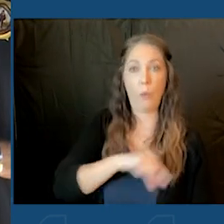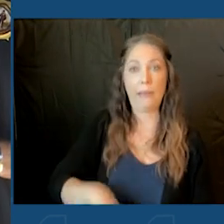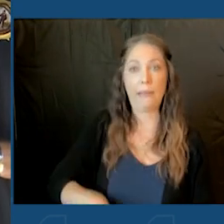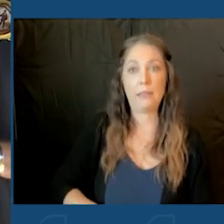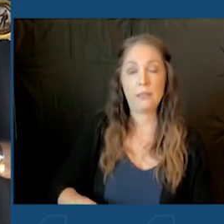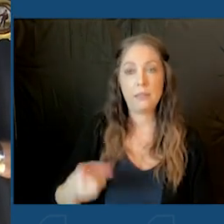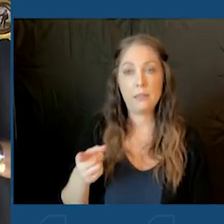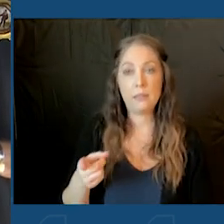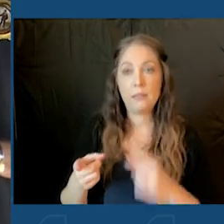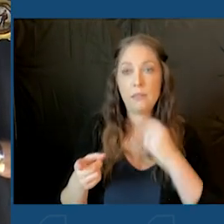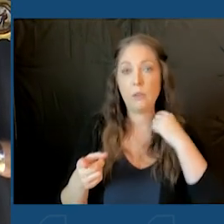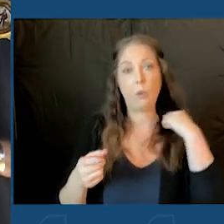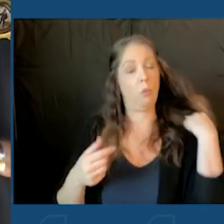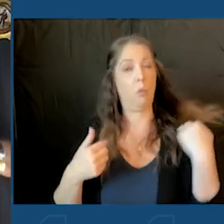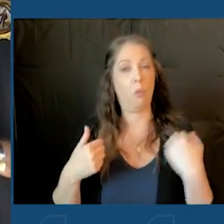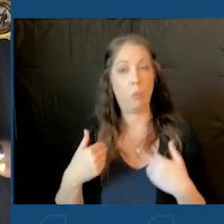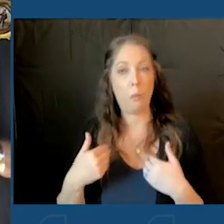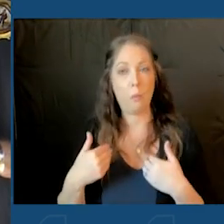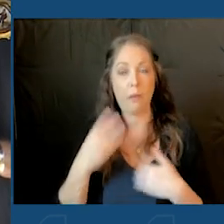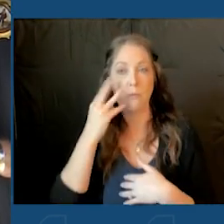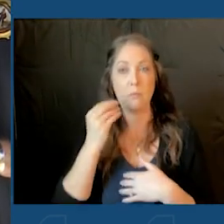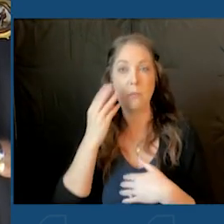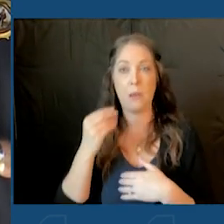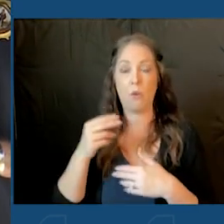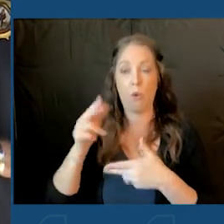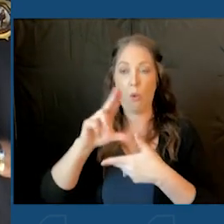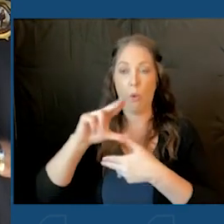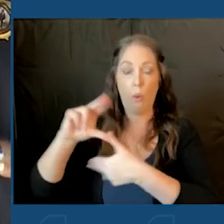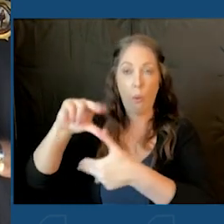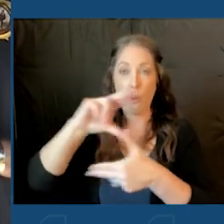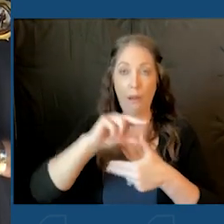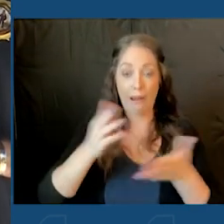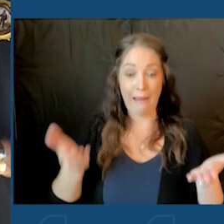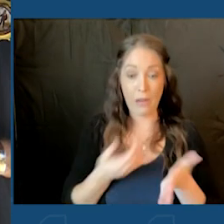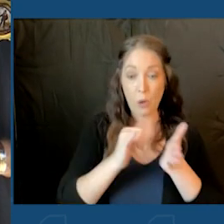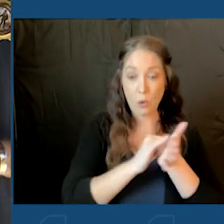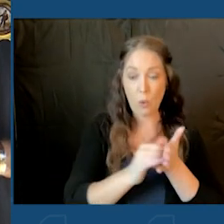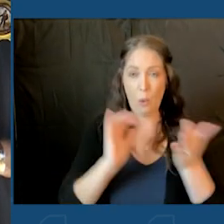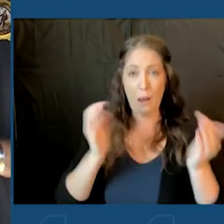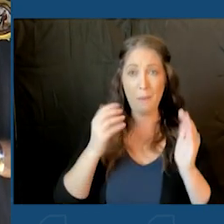We had more hurricanes in the state of New York last year than all of Florida.